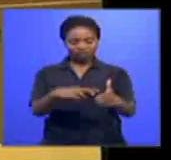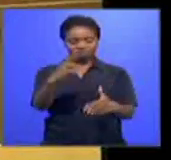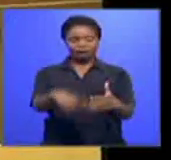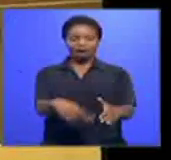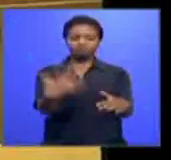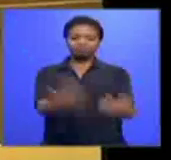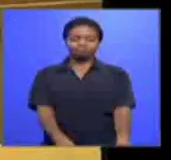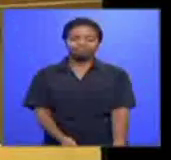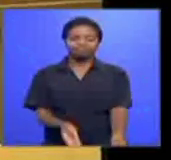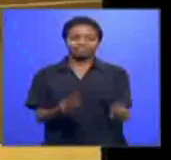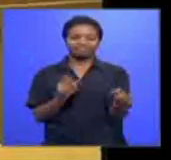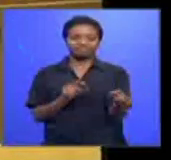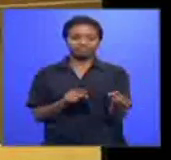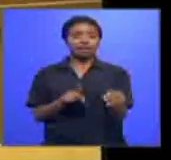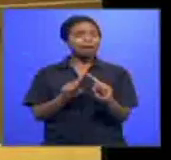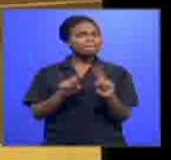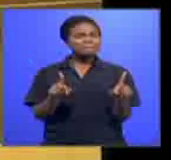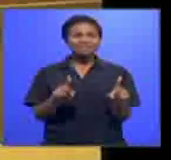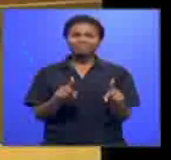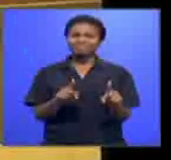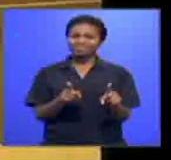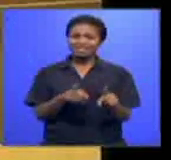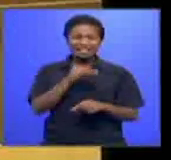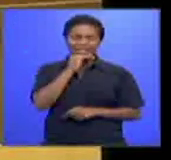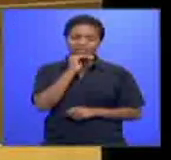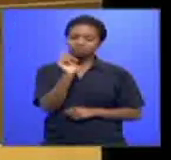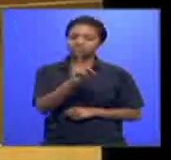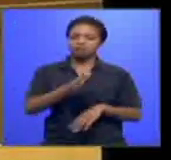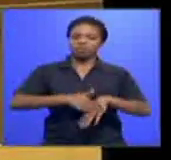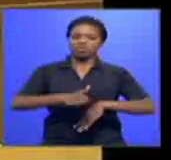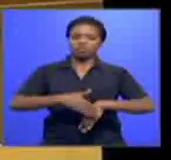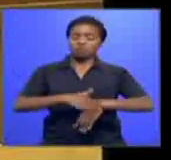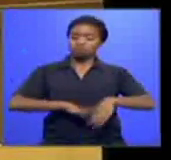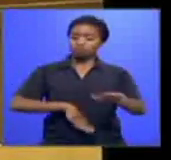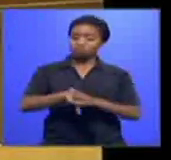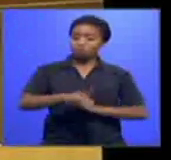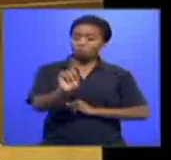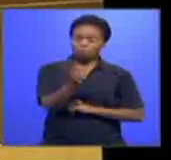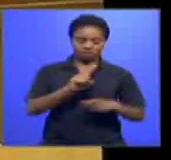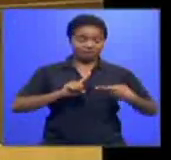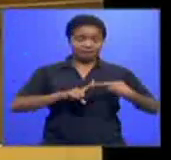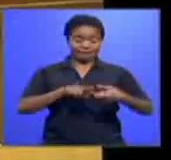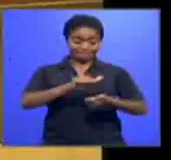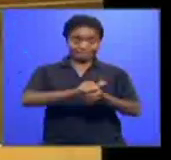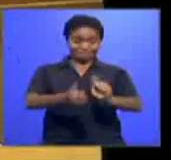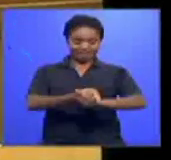more must be done to improve maths, science, and technology.